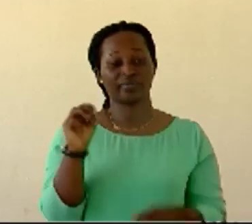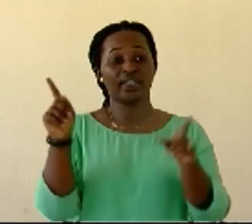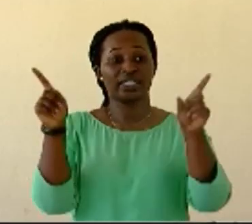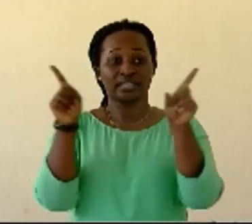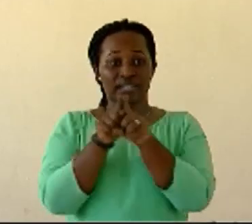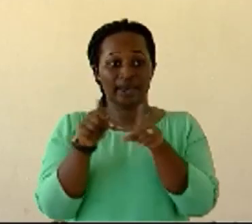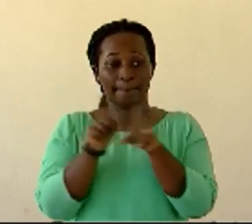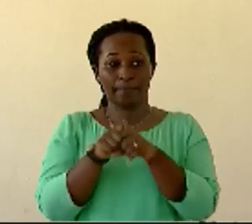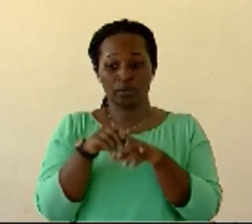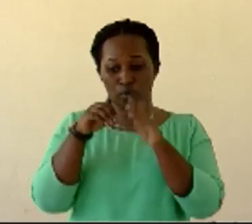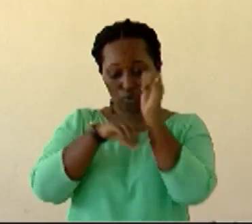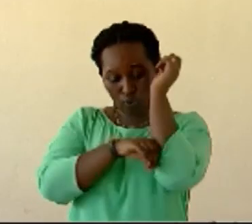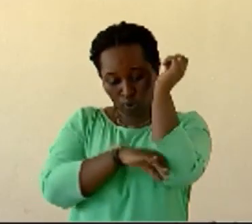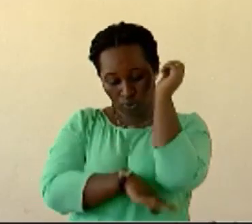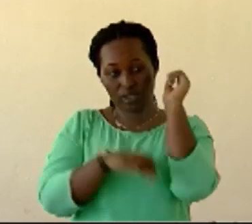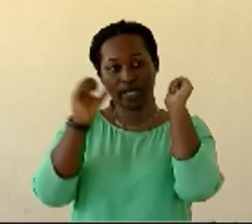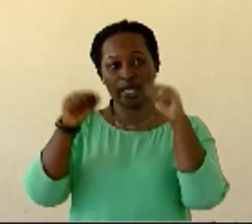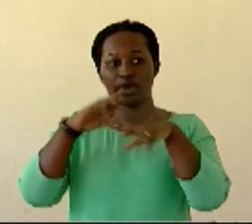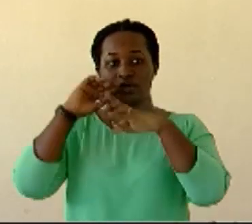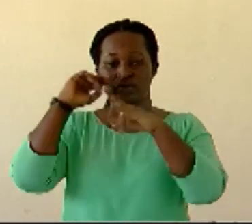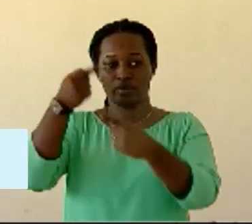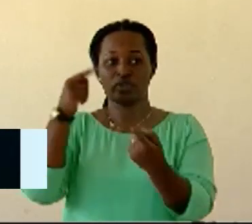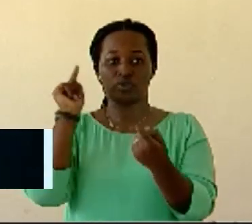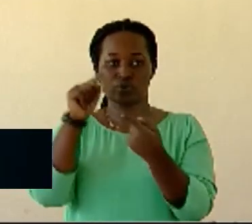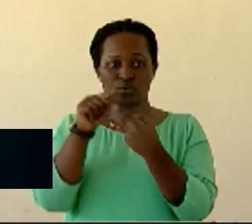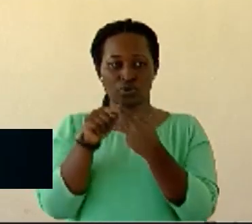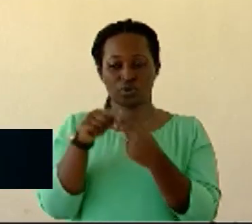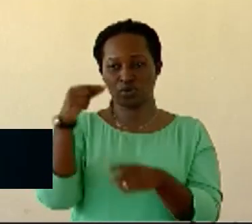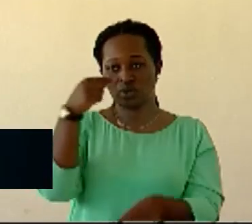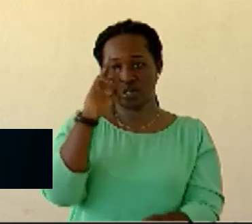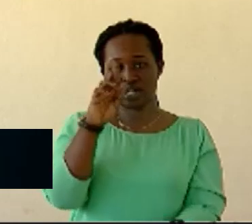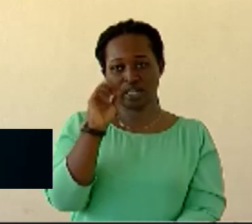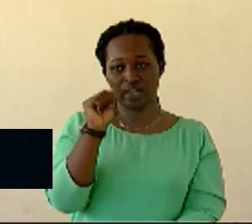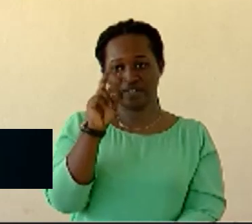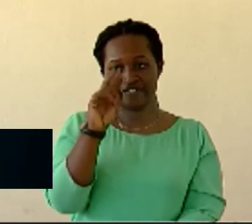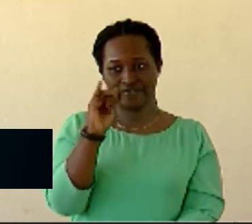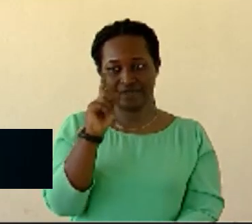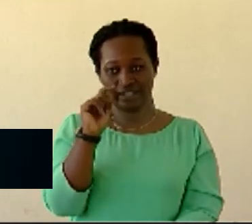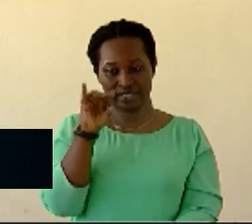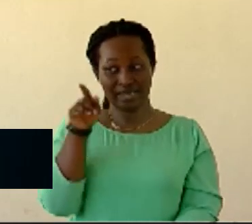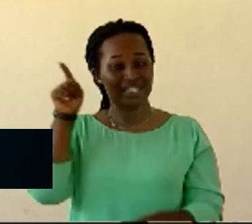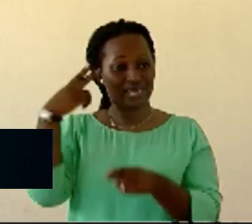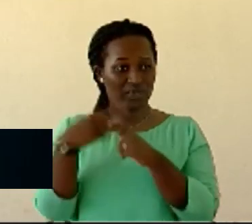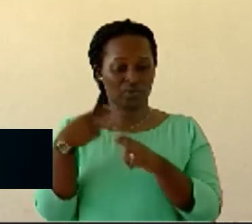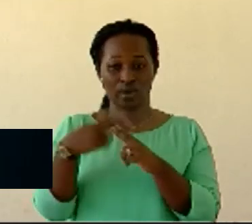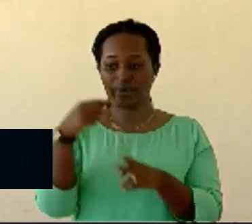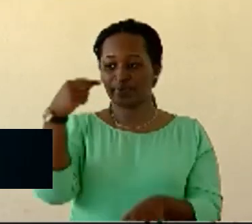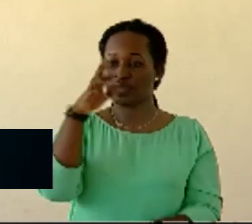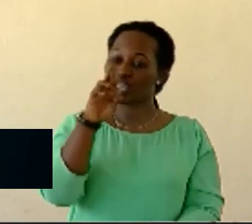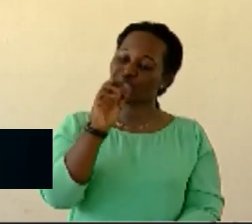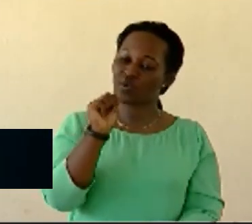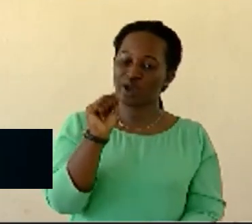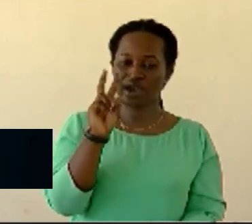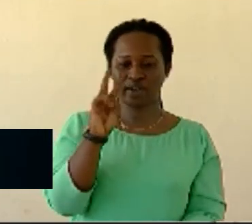to gravity, and that one we call it gravitropism. These roots are